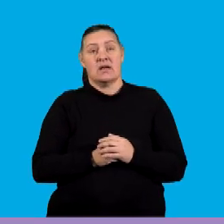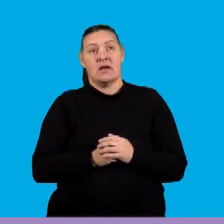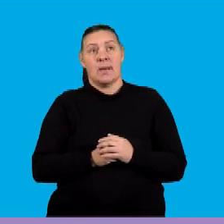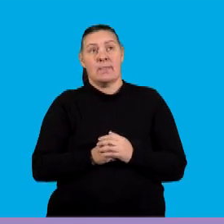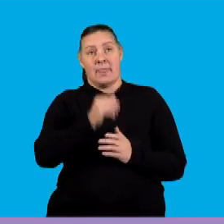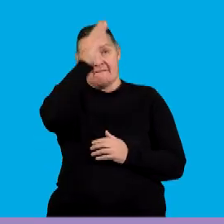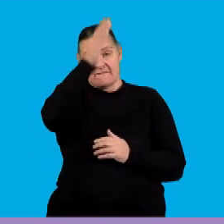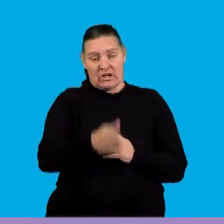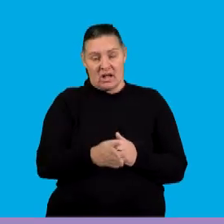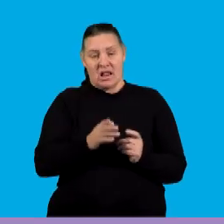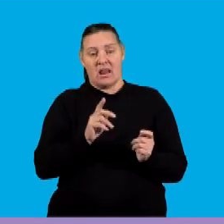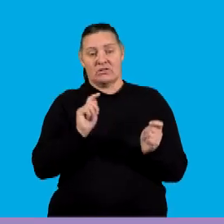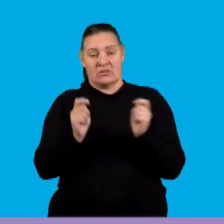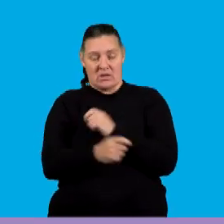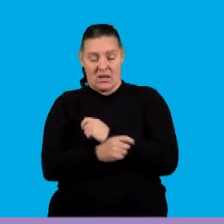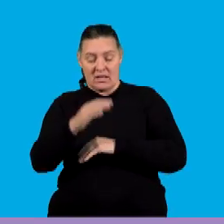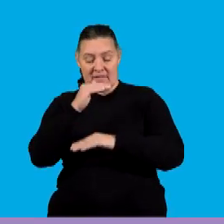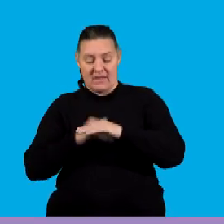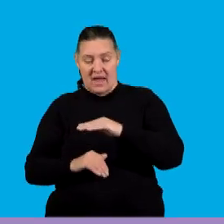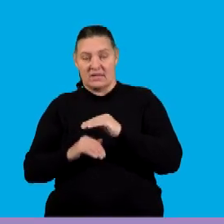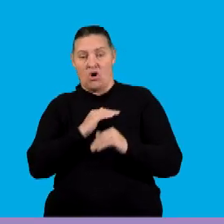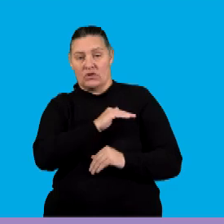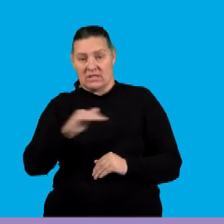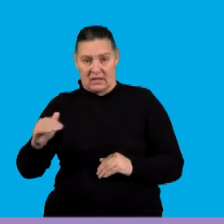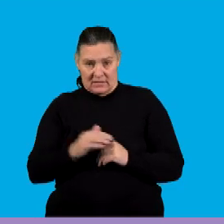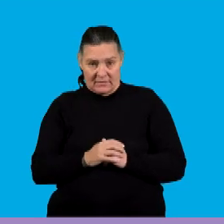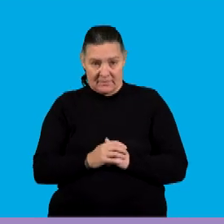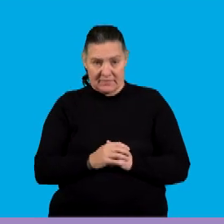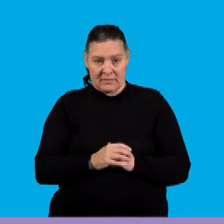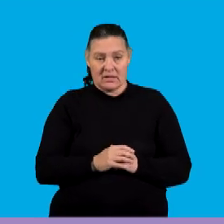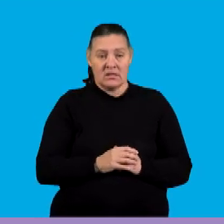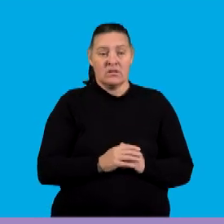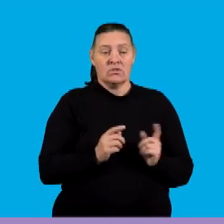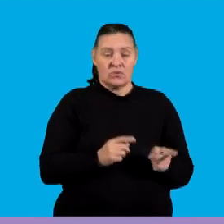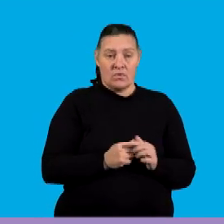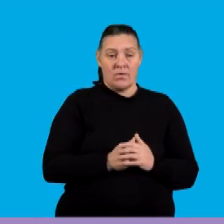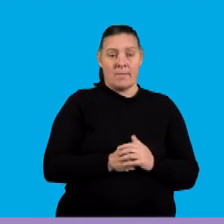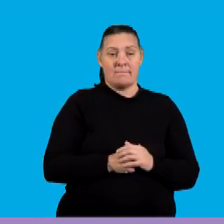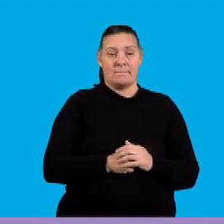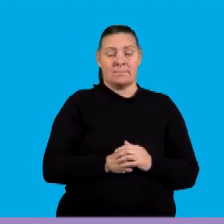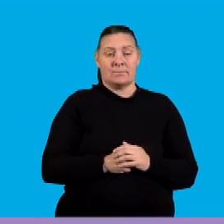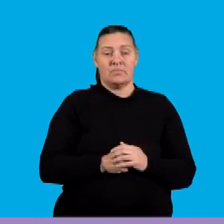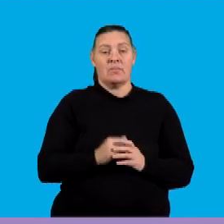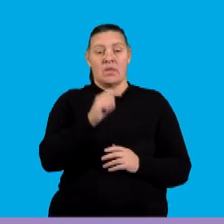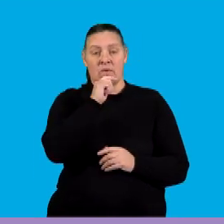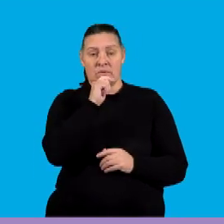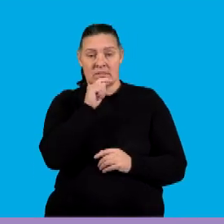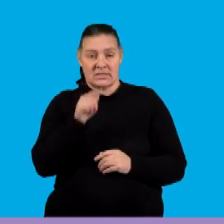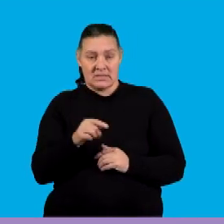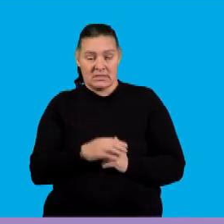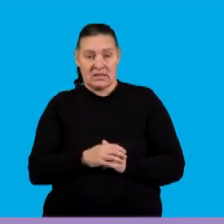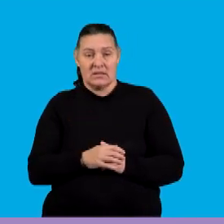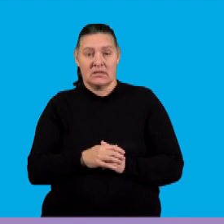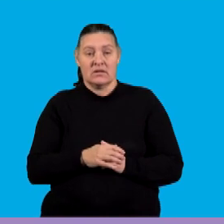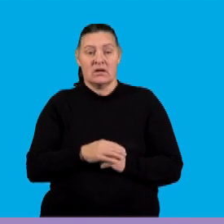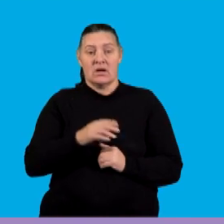by the horizontal change. So I'm going to start with point Q, where I'm going to take the 2, and we are going to